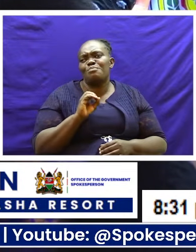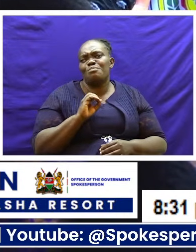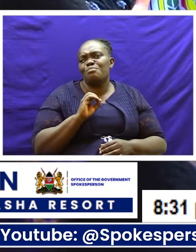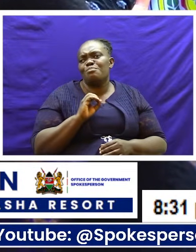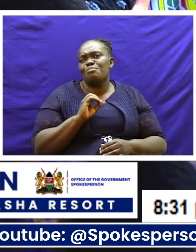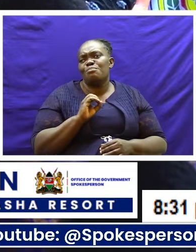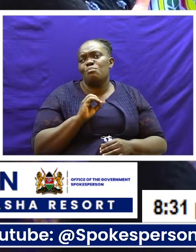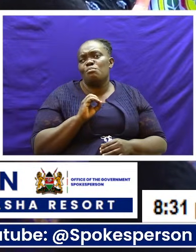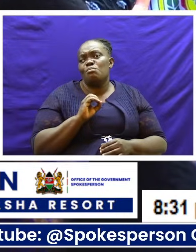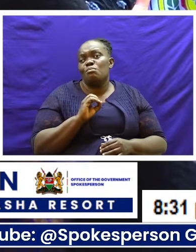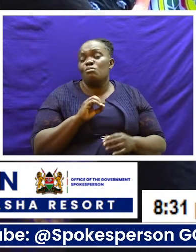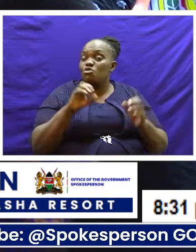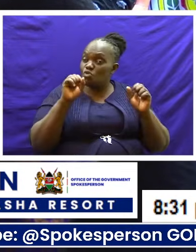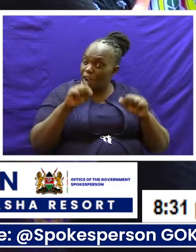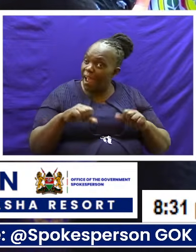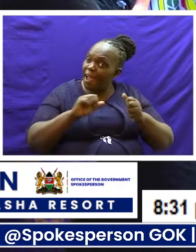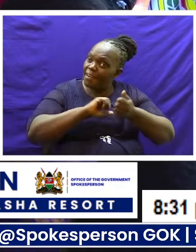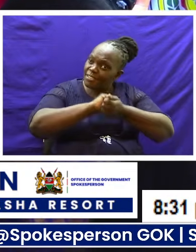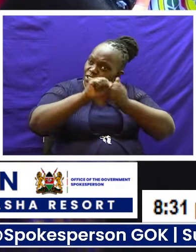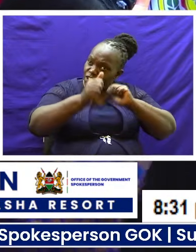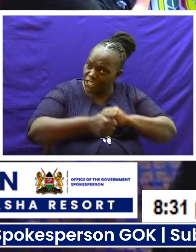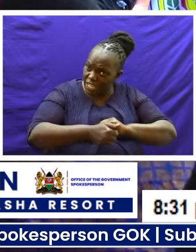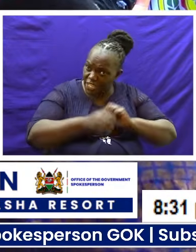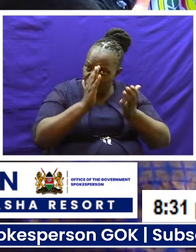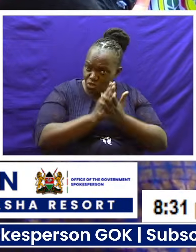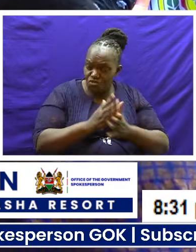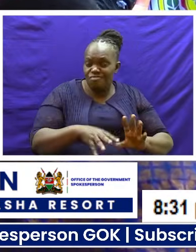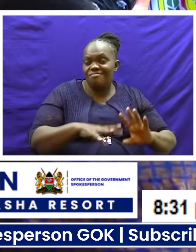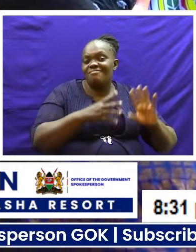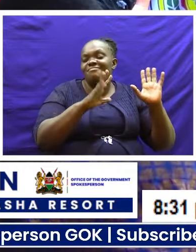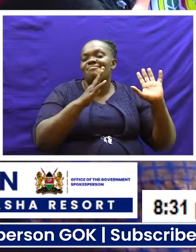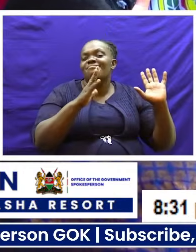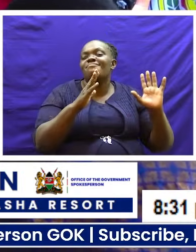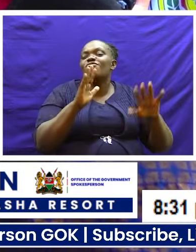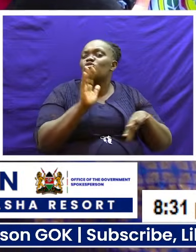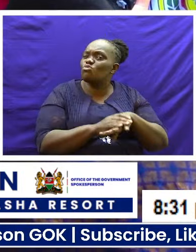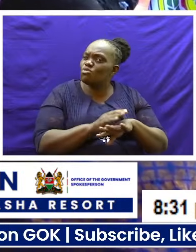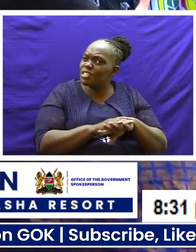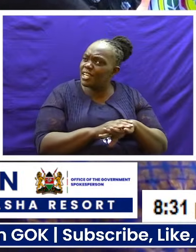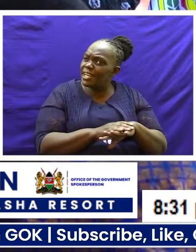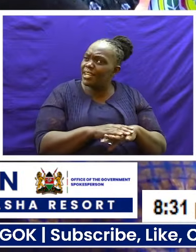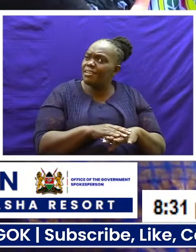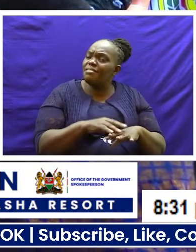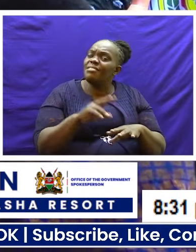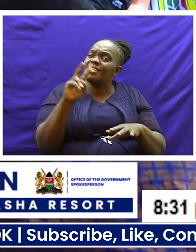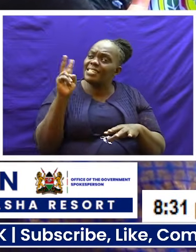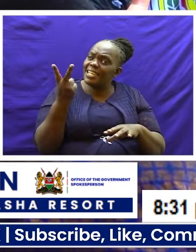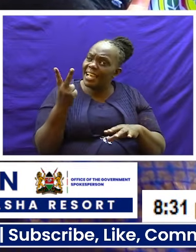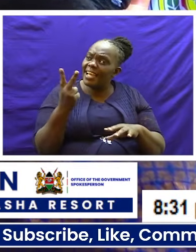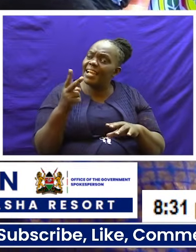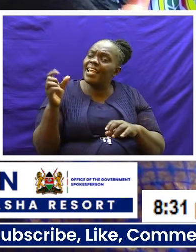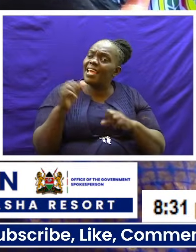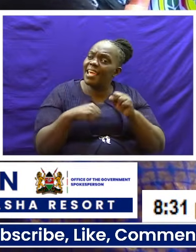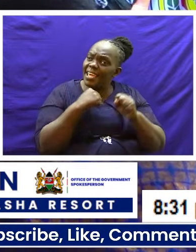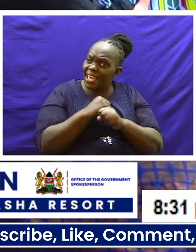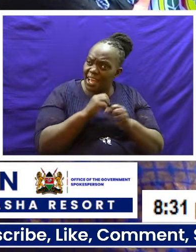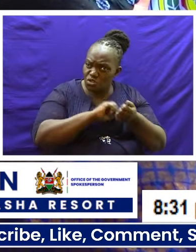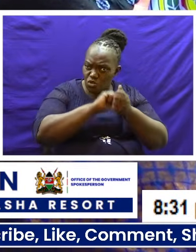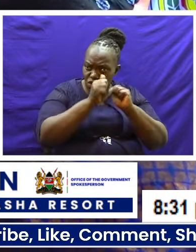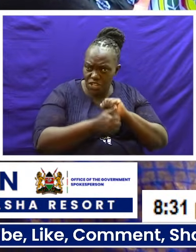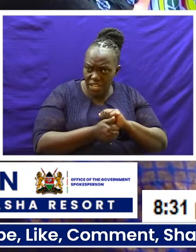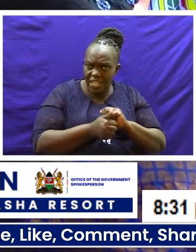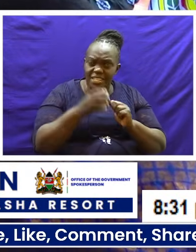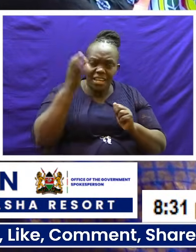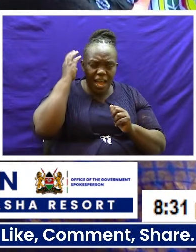Aingi. You can that's change. New information. I mean, so you actually have to up to 2nd year to change your course. You have up to 2nd year.